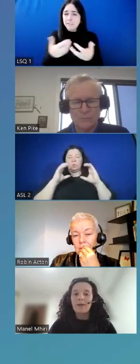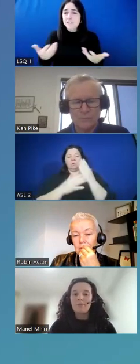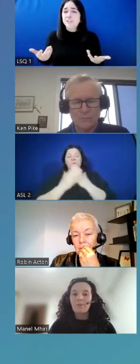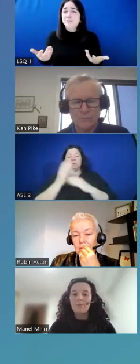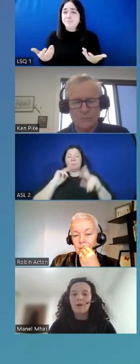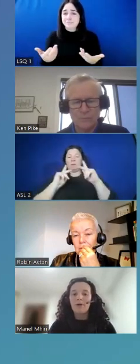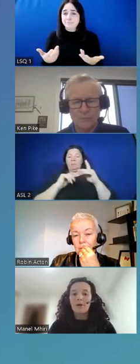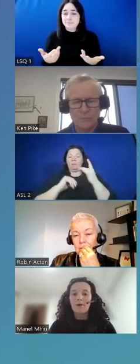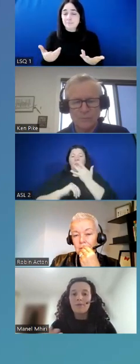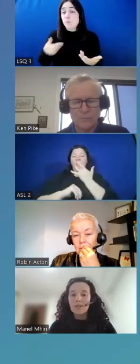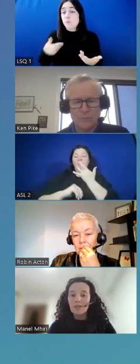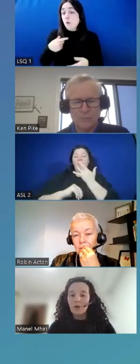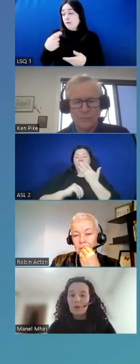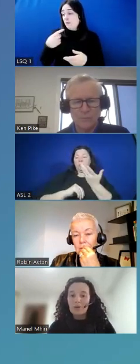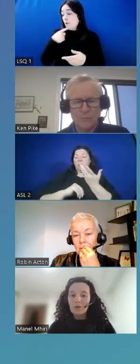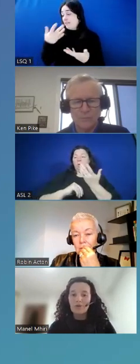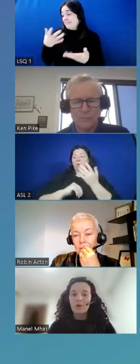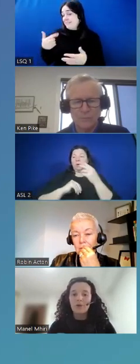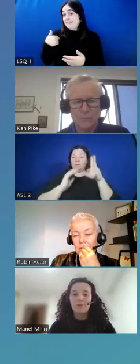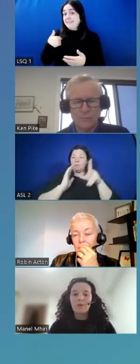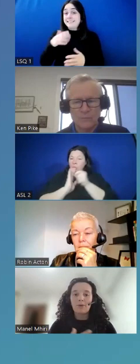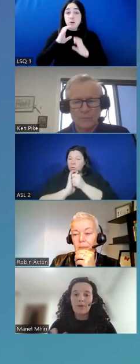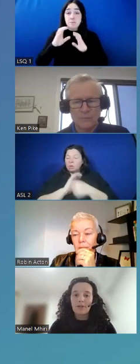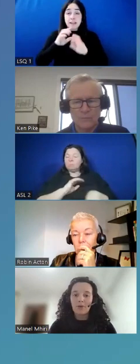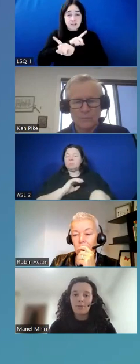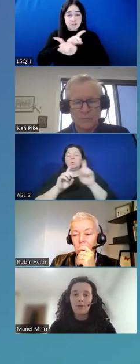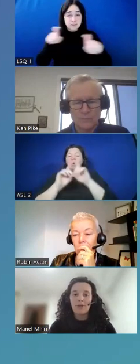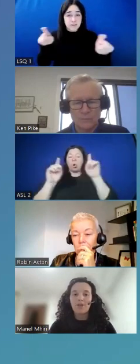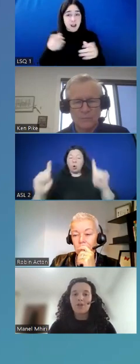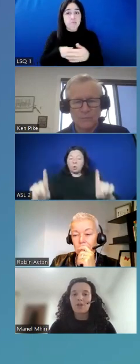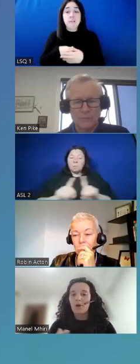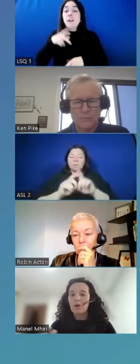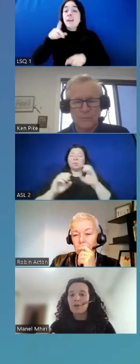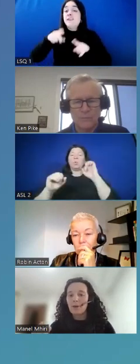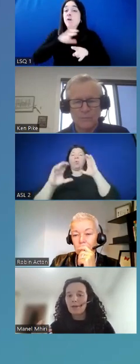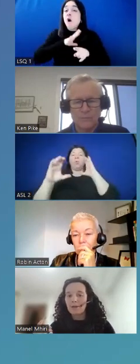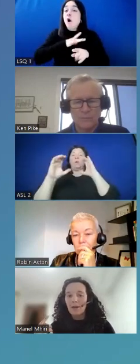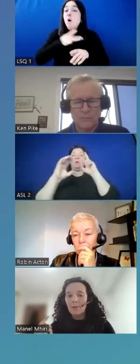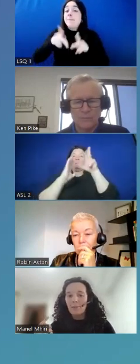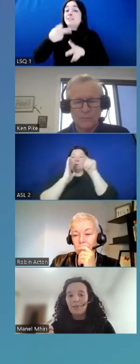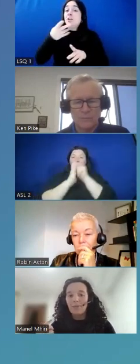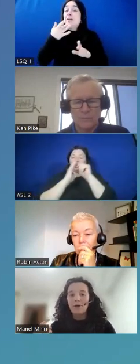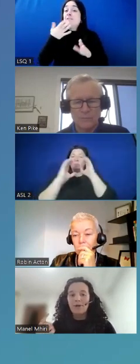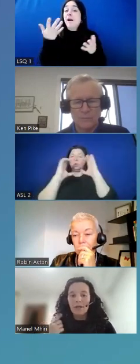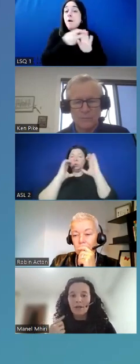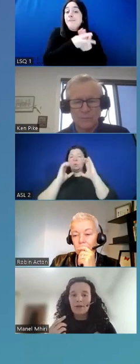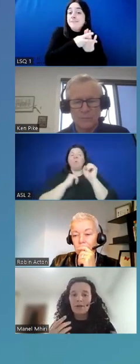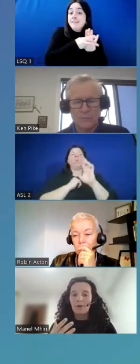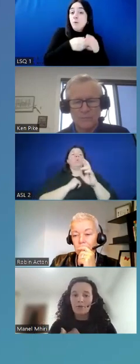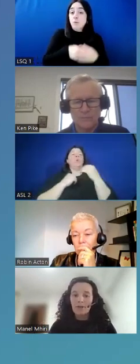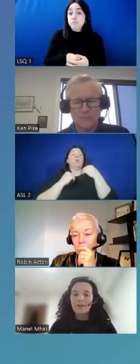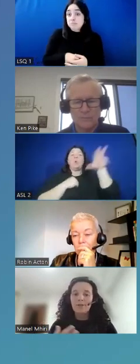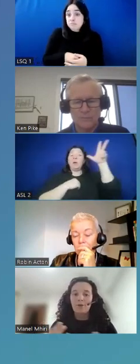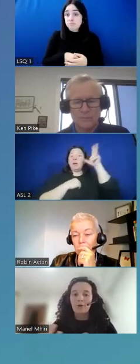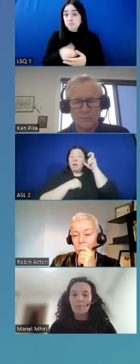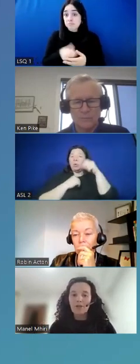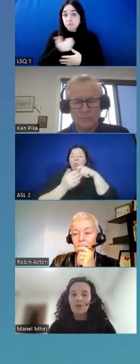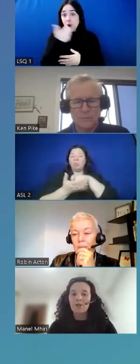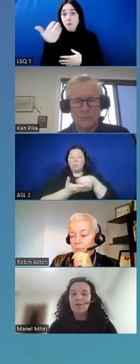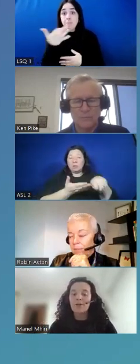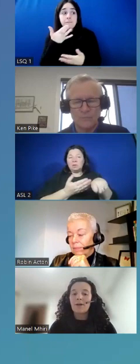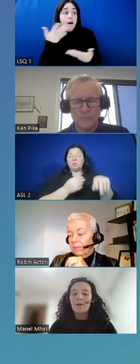people might prefer videos, documents, or video communication. Others might prefer hearing or written